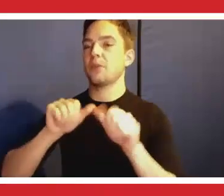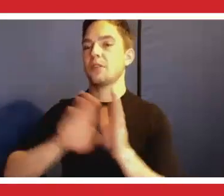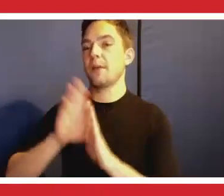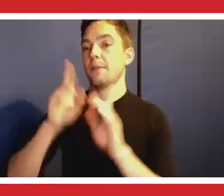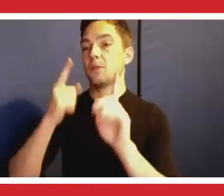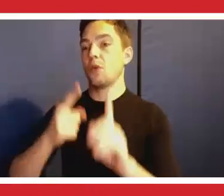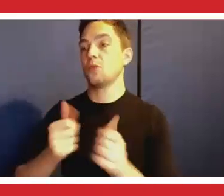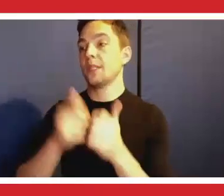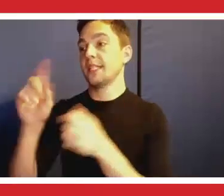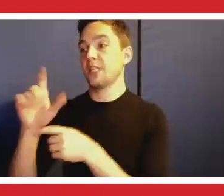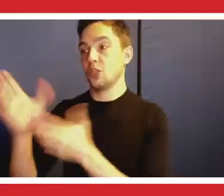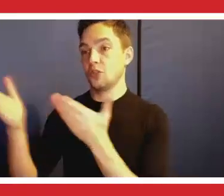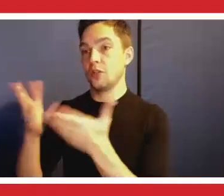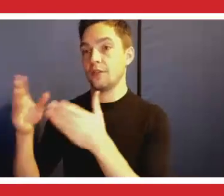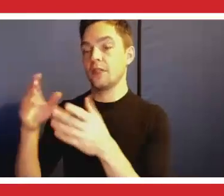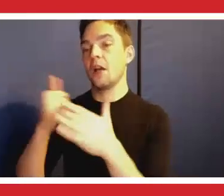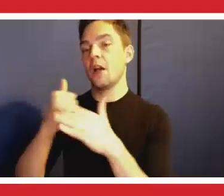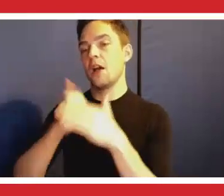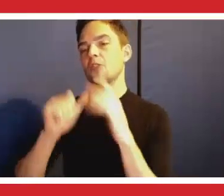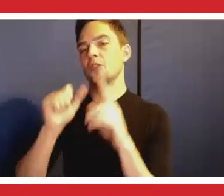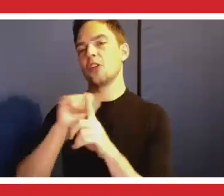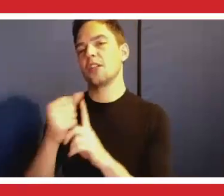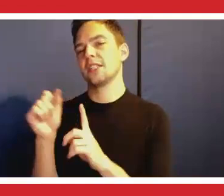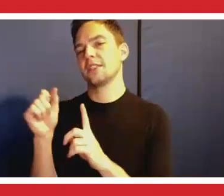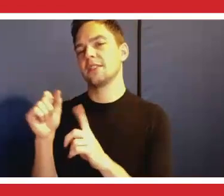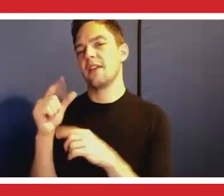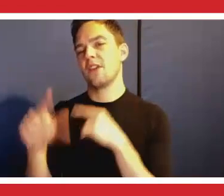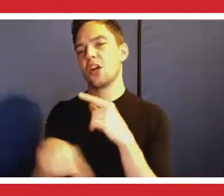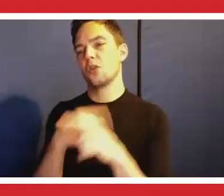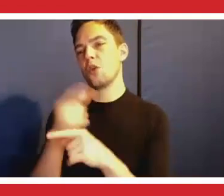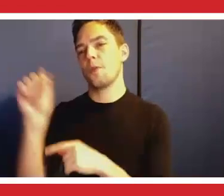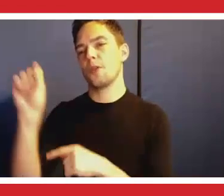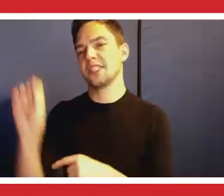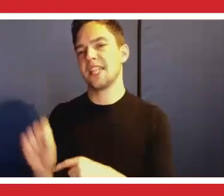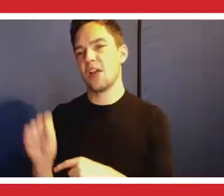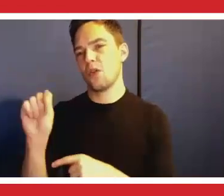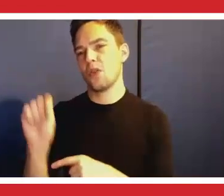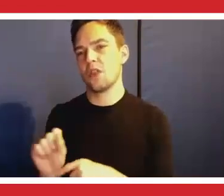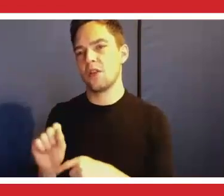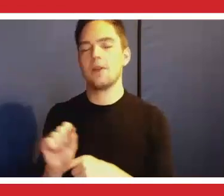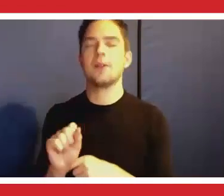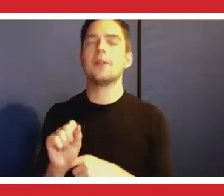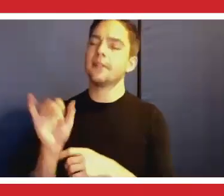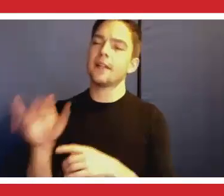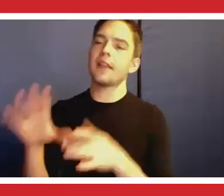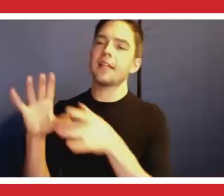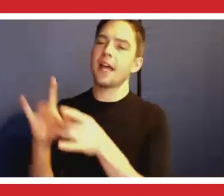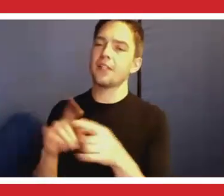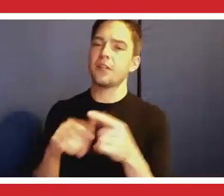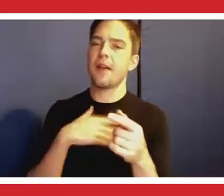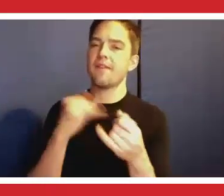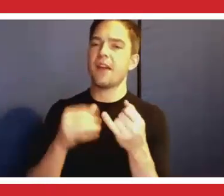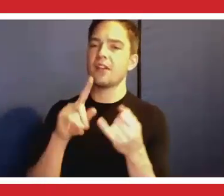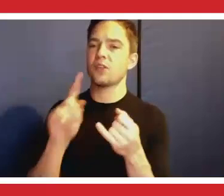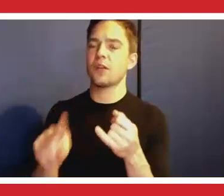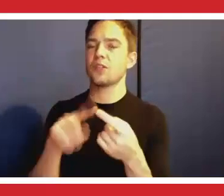digital services in the context of the Global South? It ties in to my final question to you